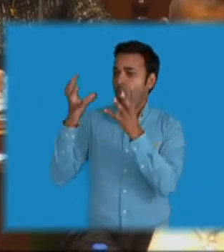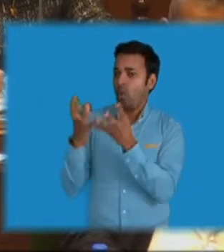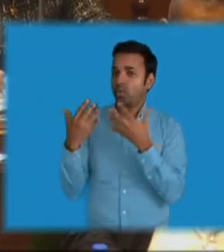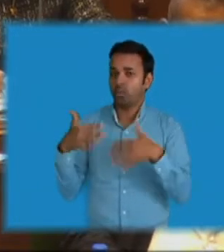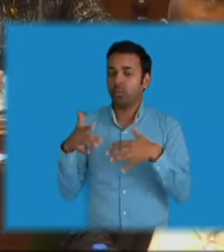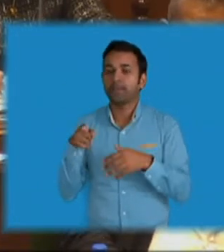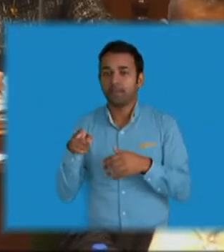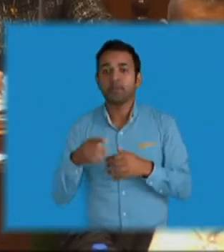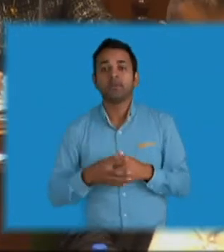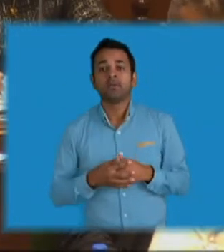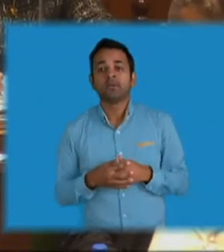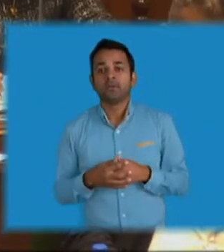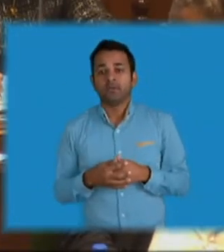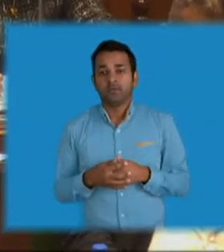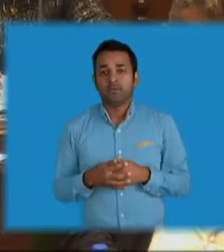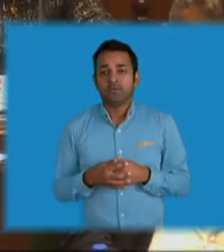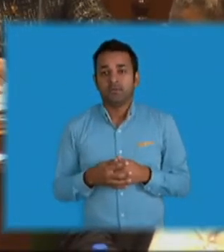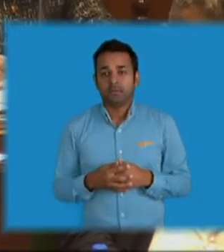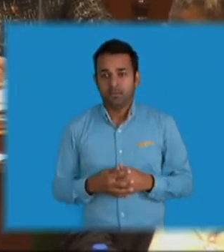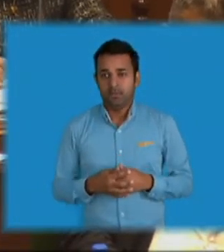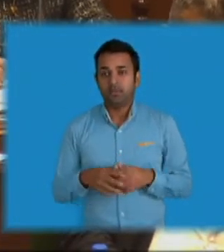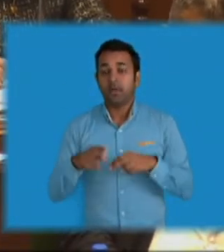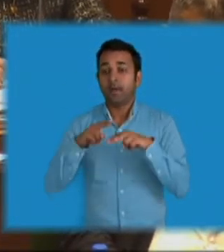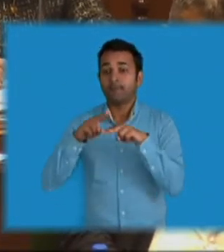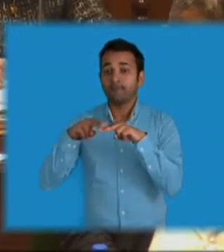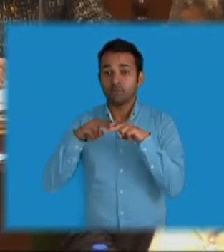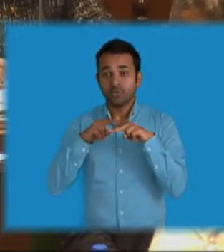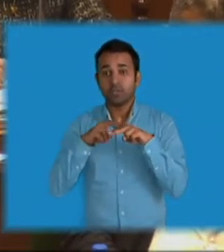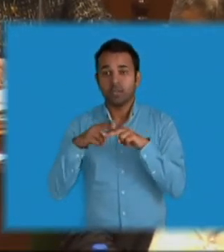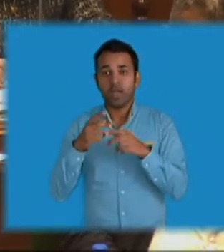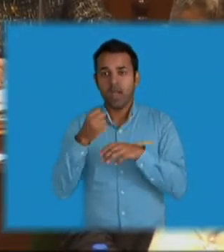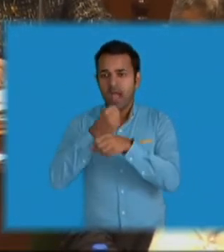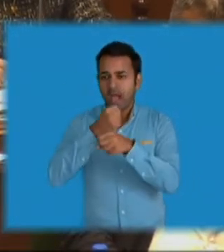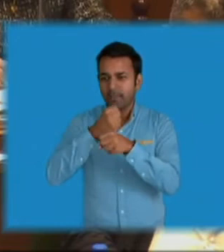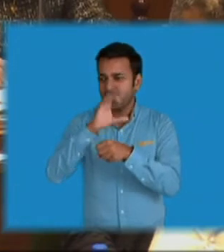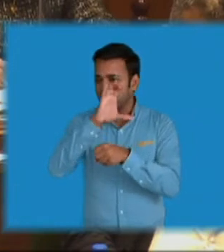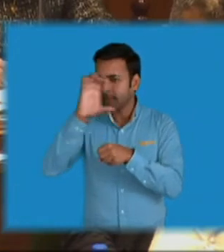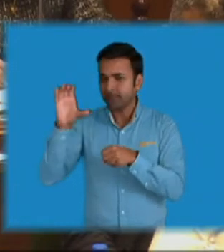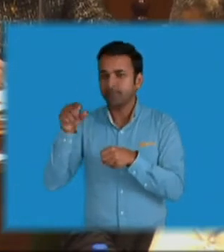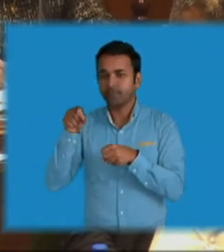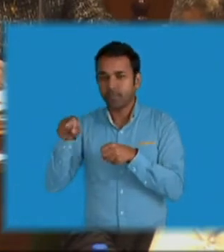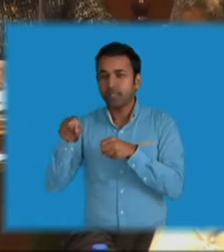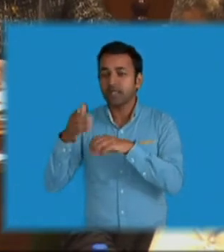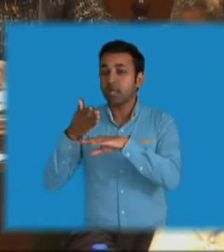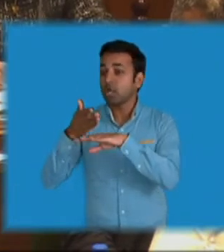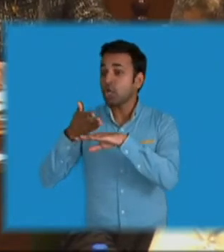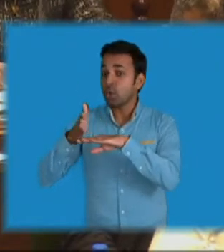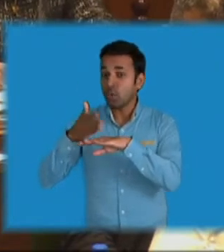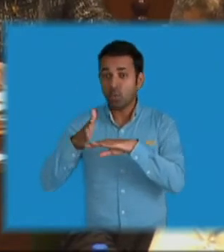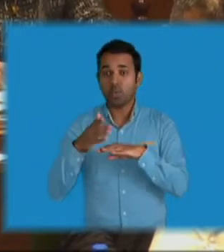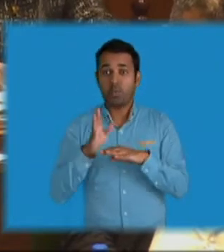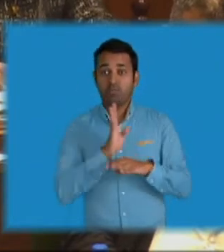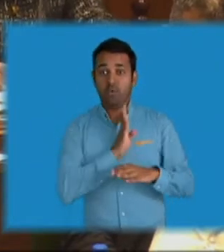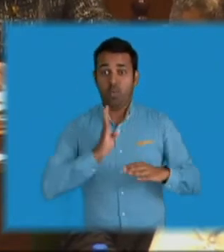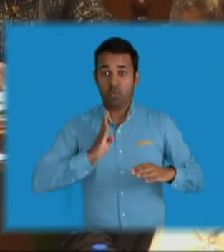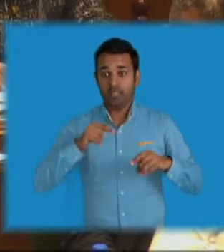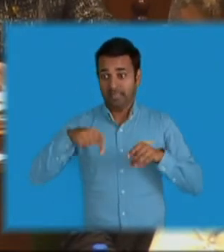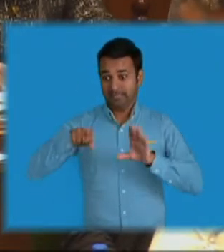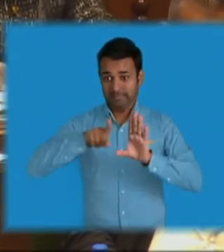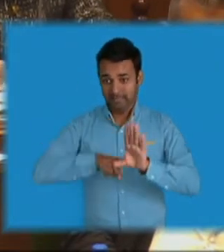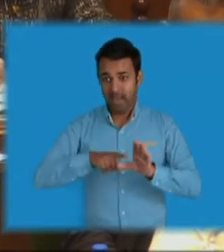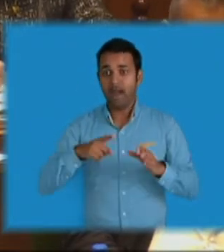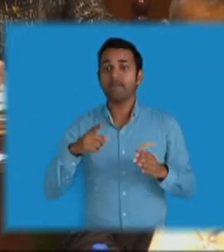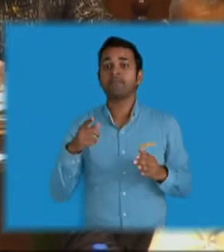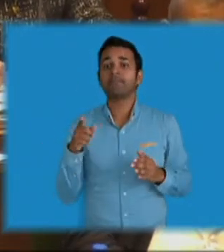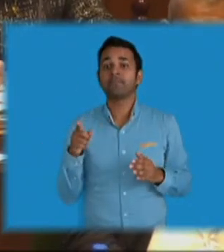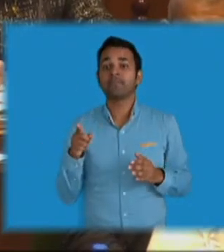geographical habitat. The Fiji Hardwood Corporation Limited, through its new management board, is from this year intensifying its